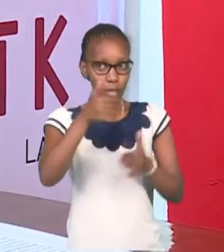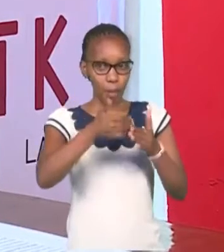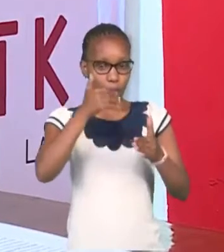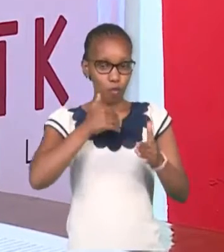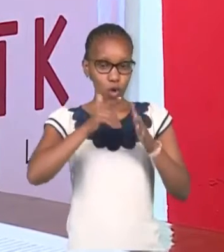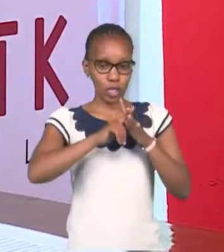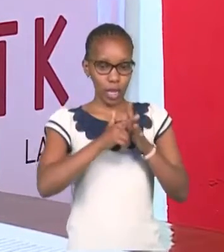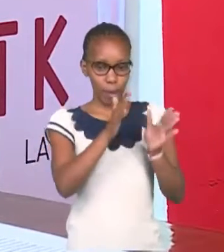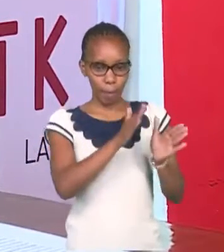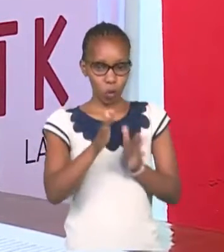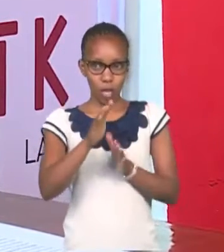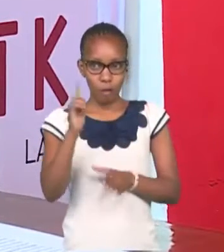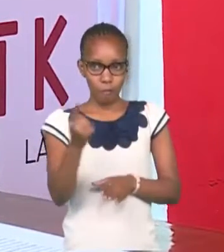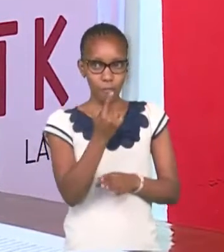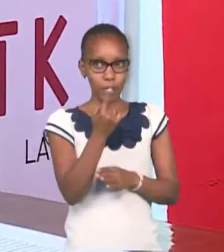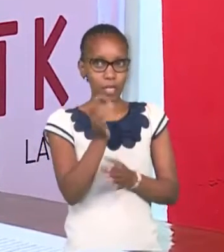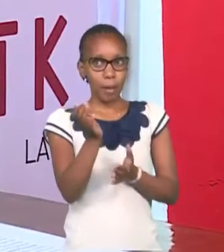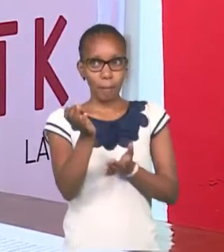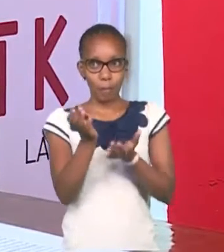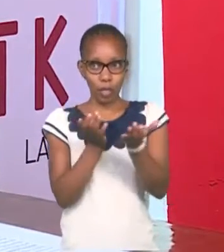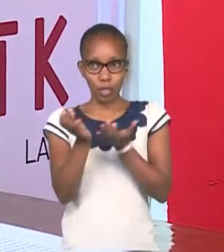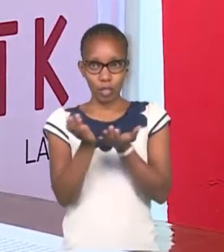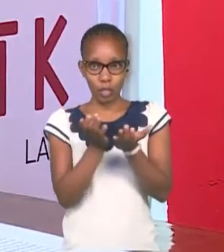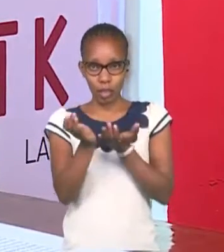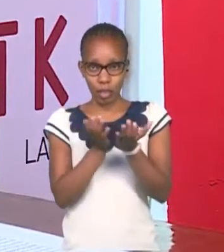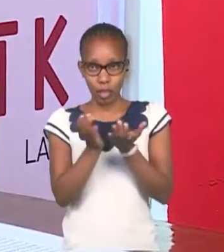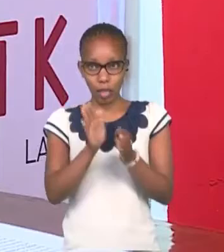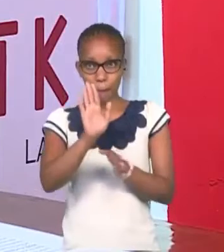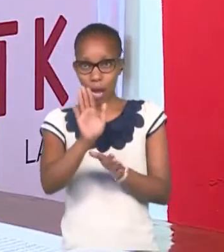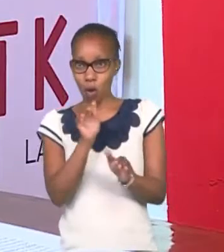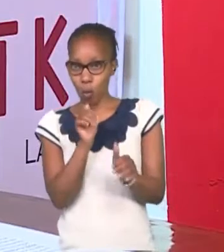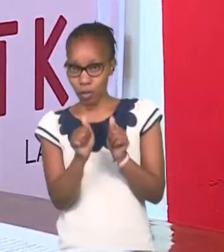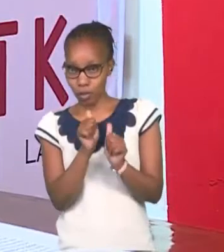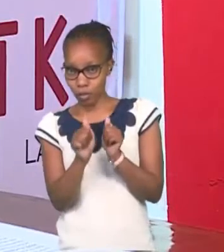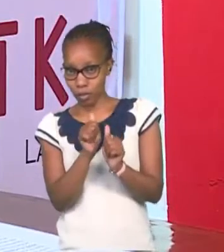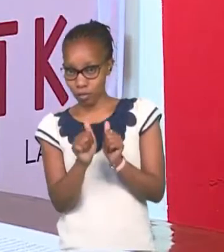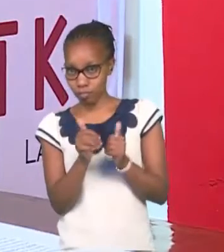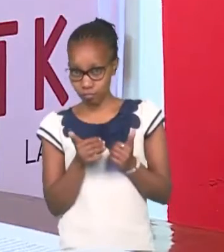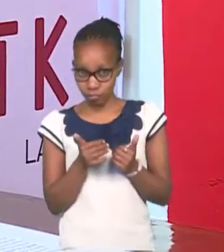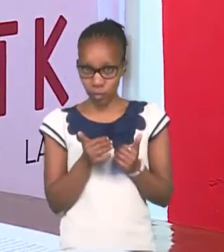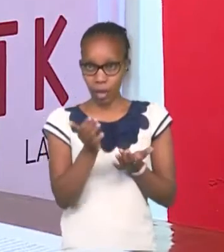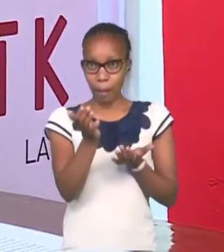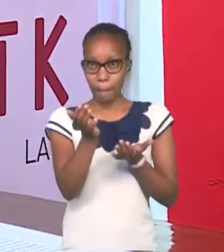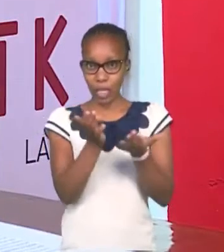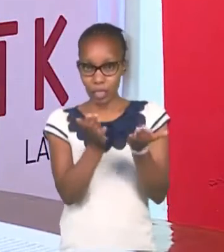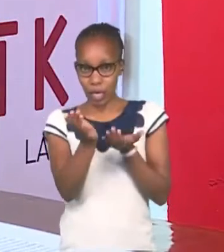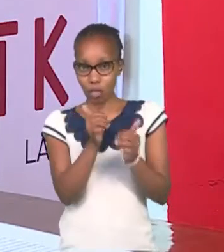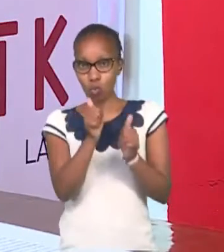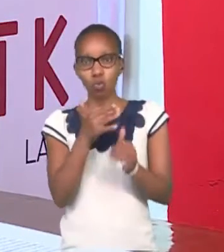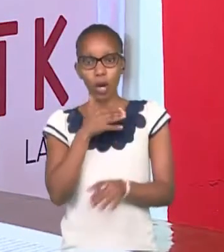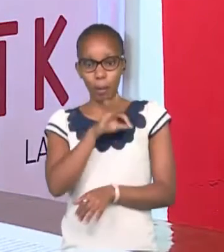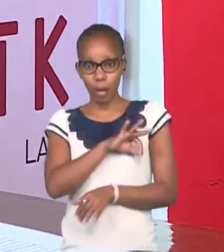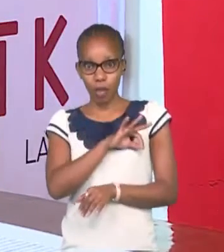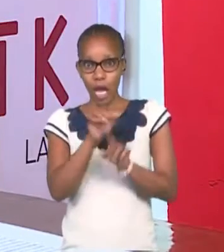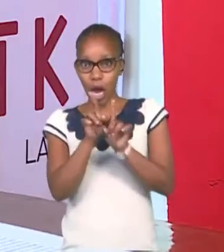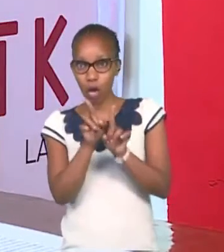process. First of all, what kind of business do you want to engage in? A business that is for profit and a business